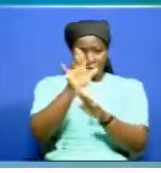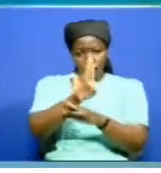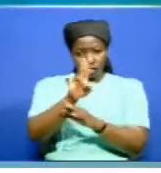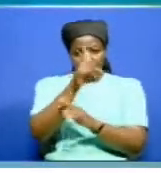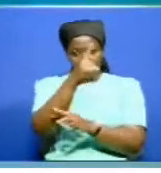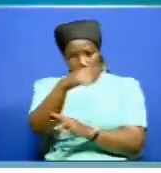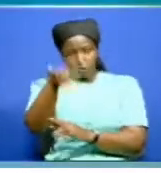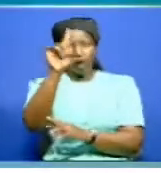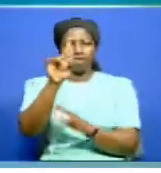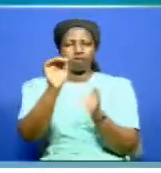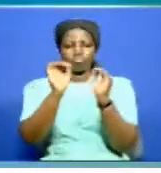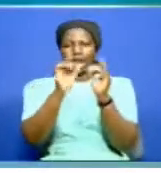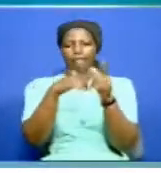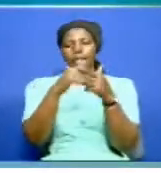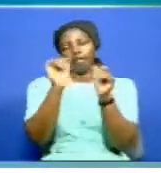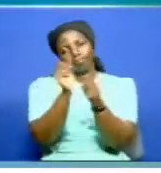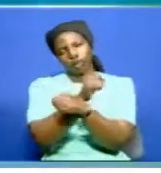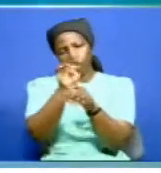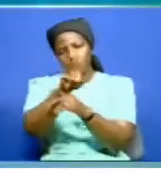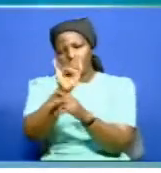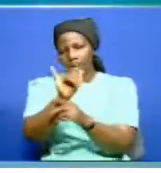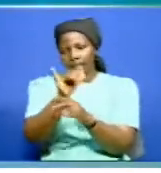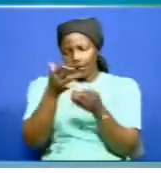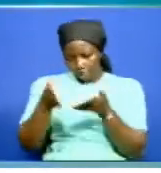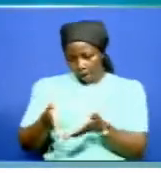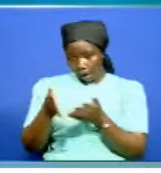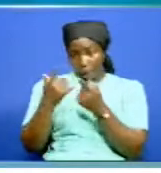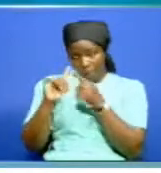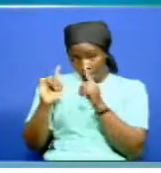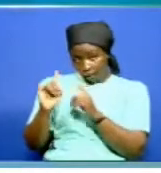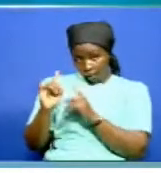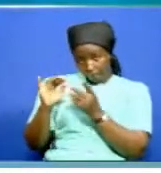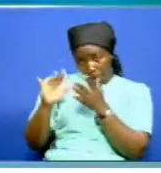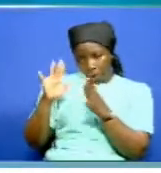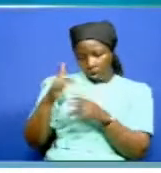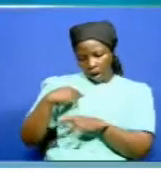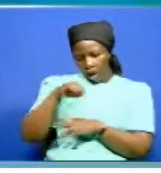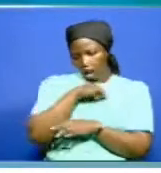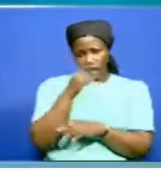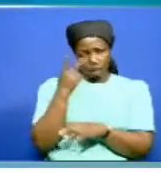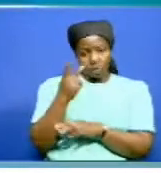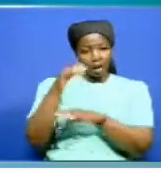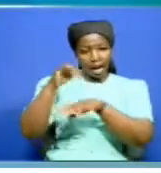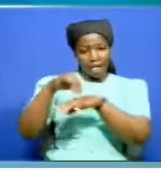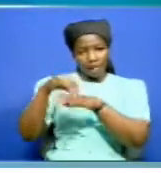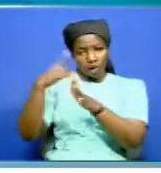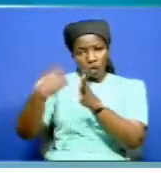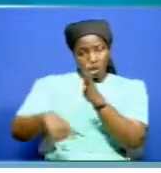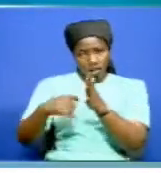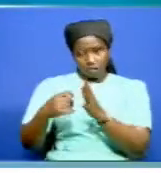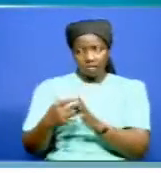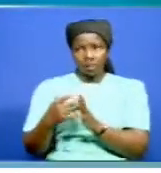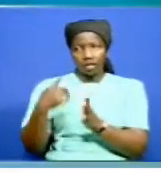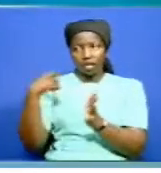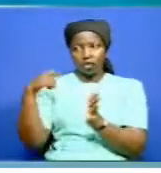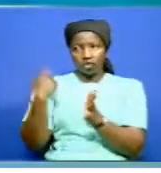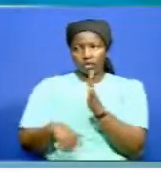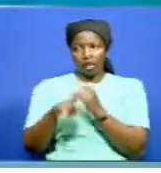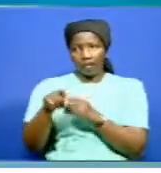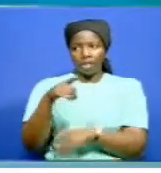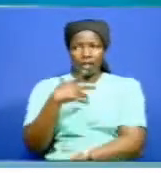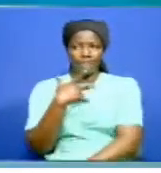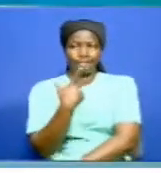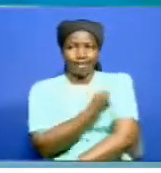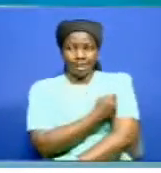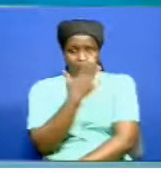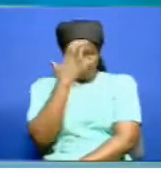authorization, then we could not be able to utilize it here. But further, we were also looking at the cost of this vaccine. It